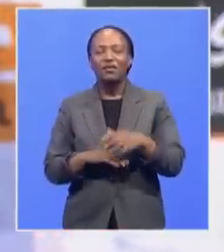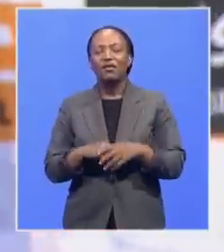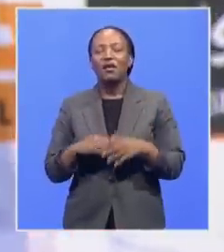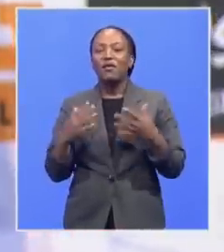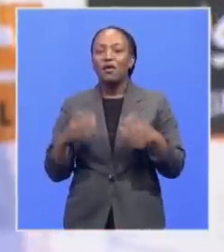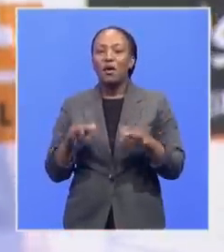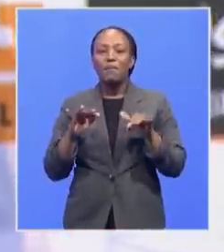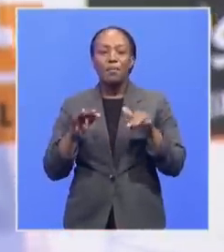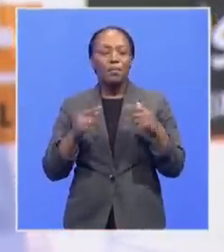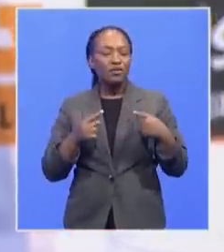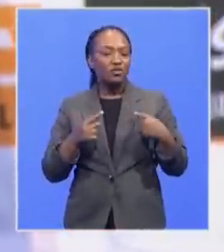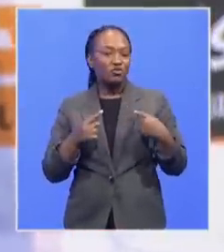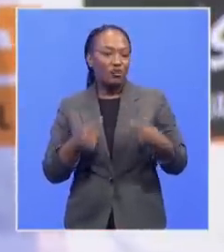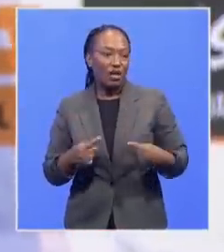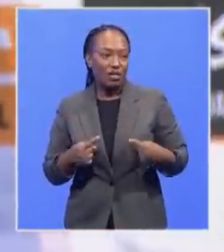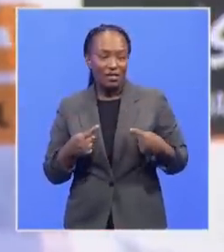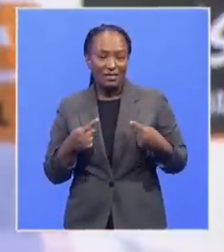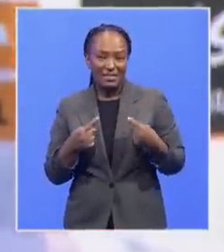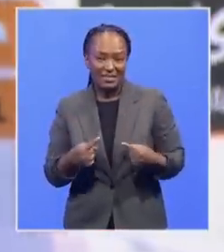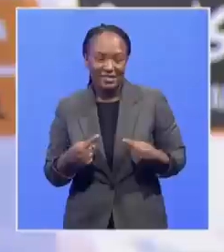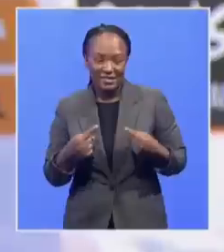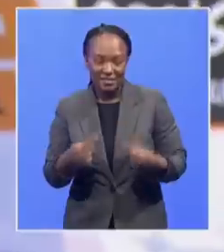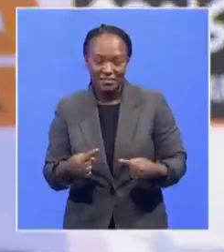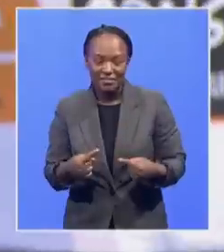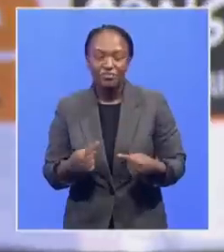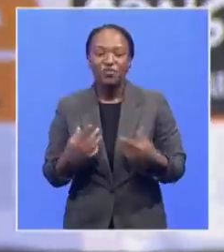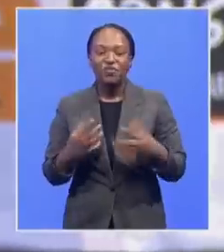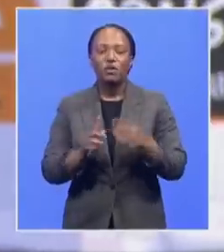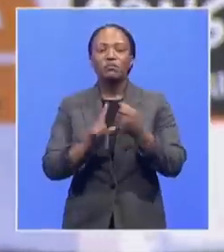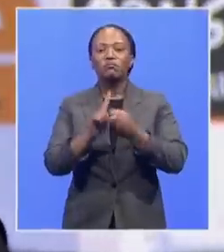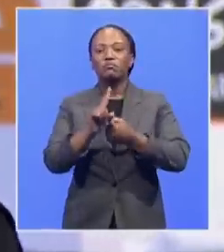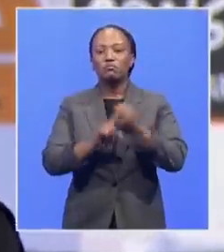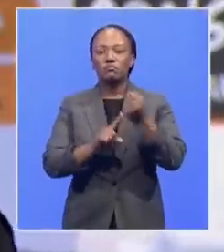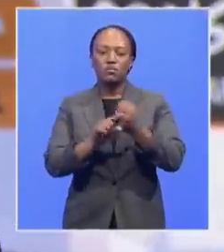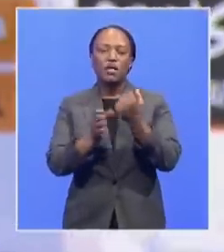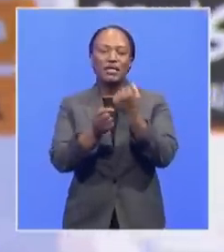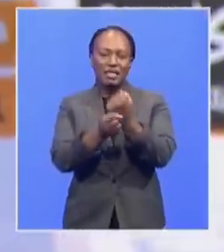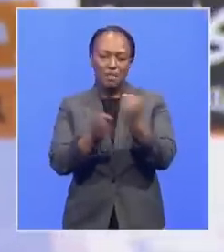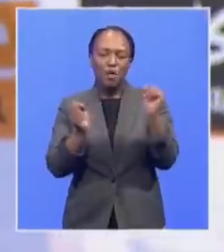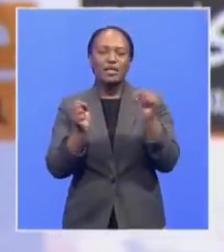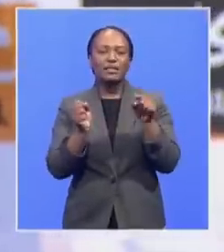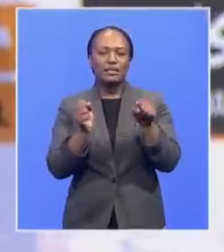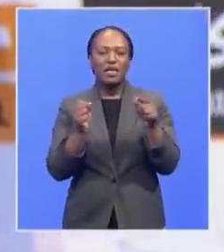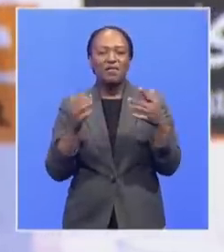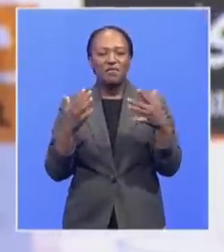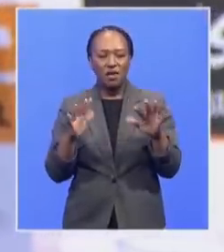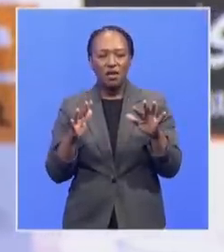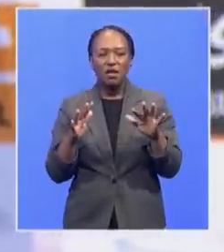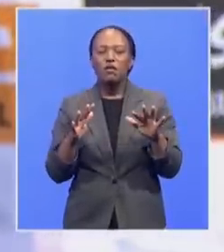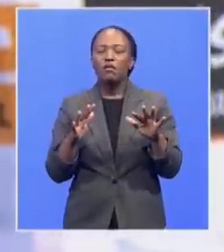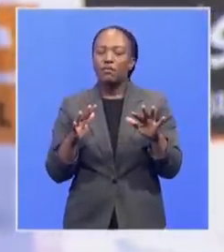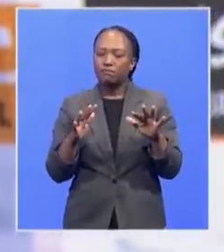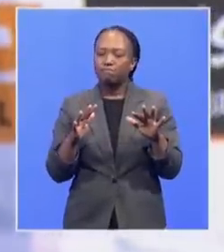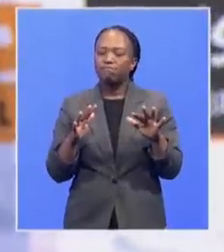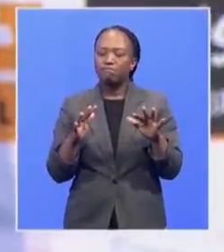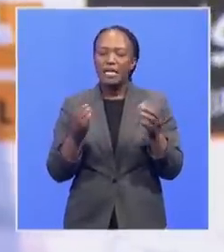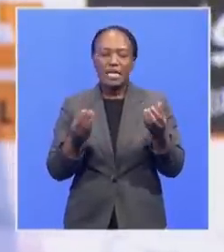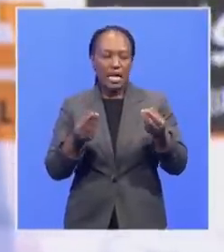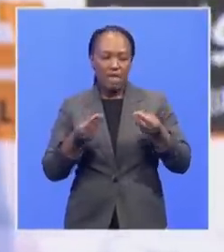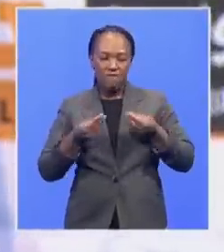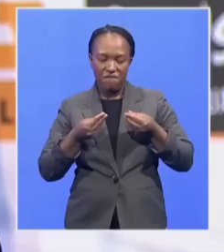struggled and fought for democracy have handed us a valuable South